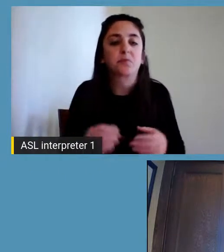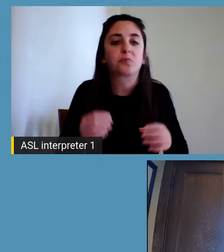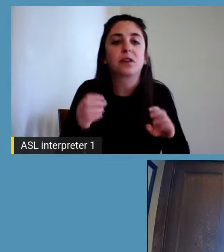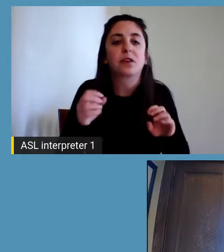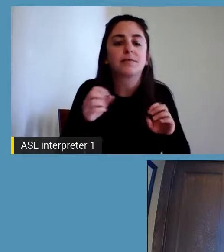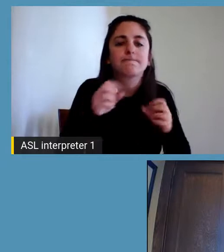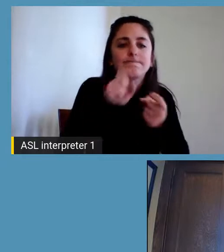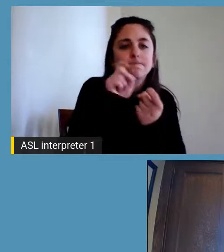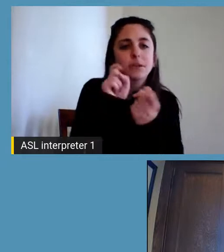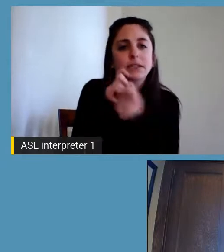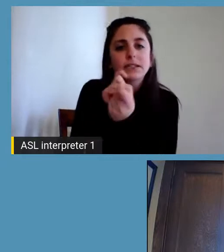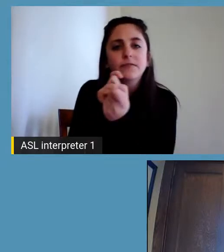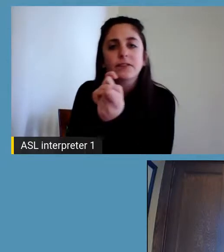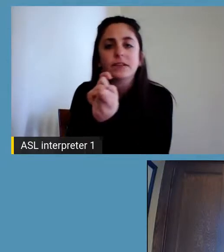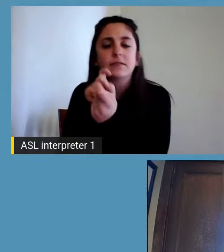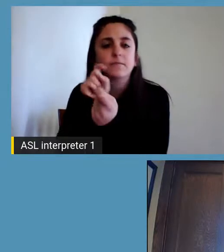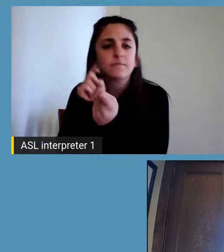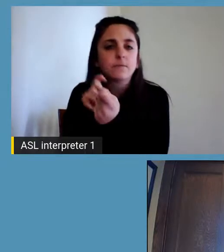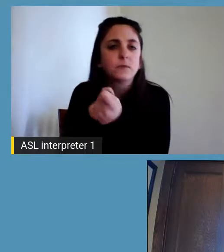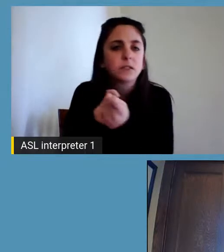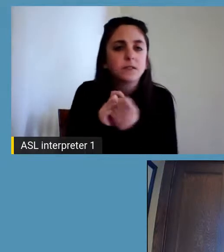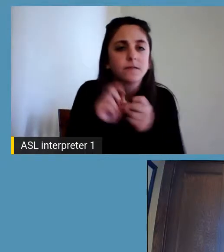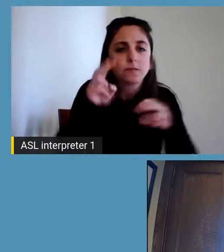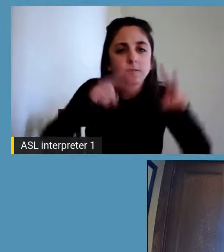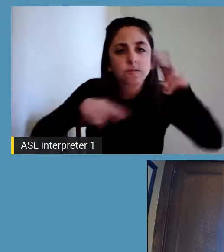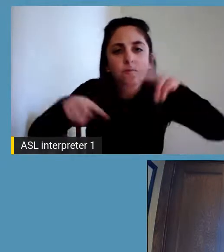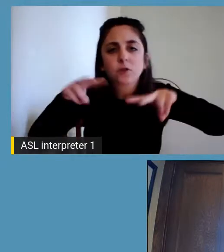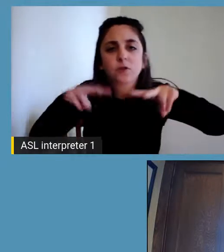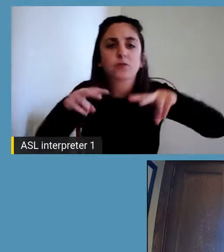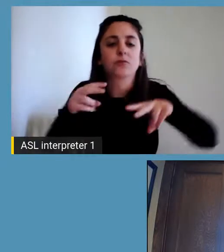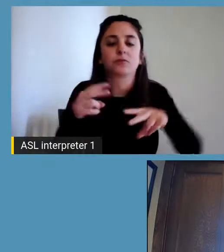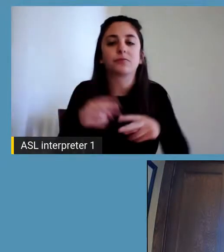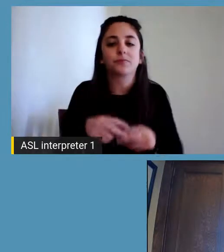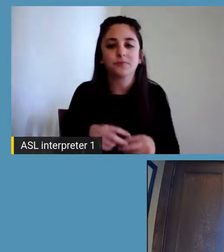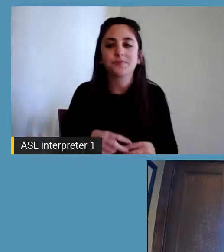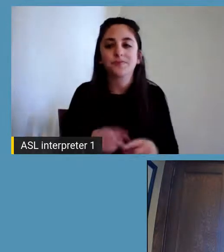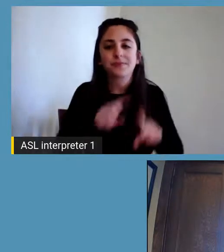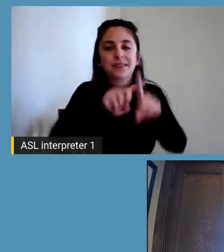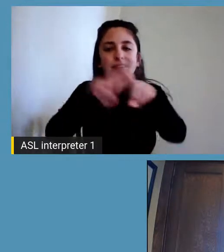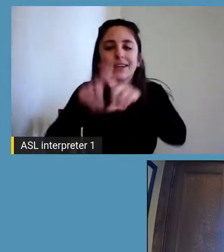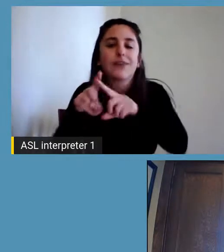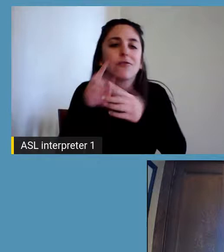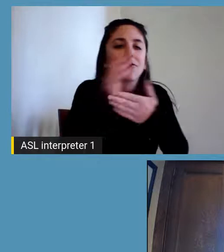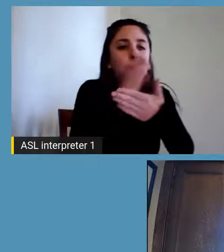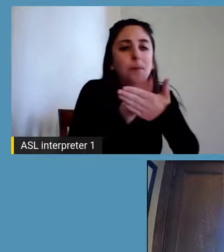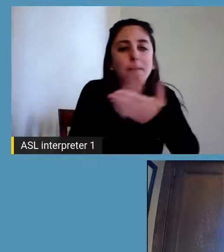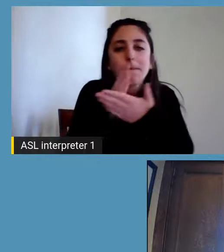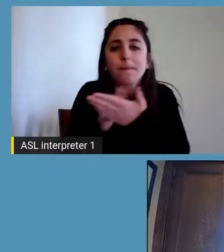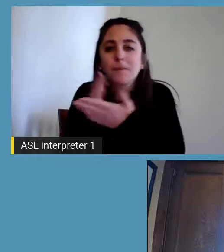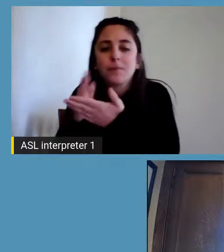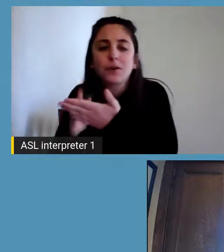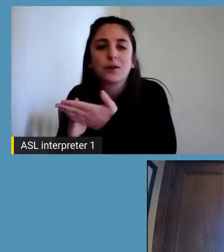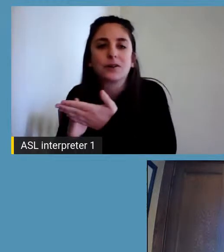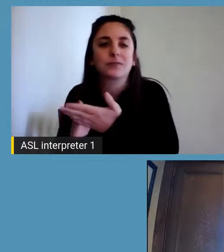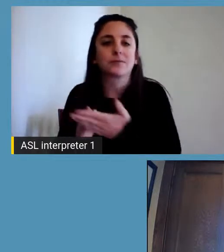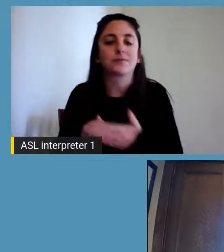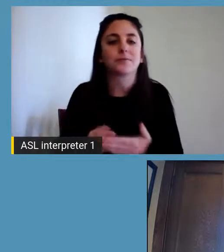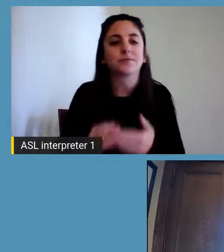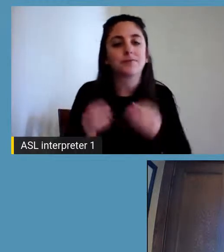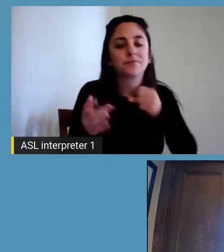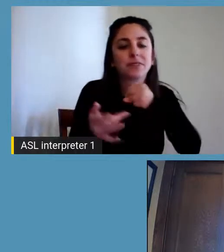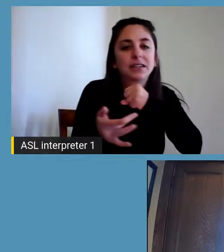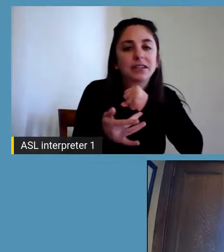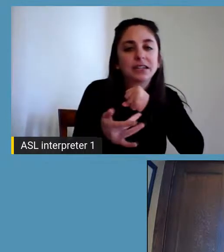skirt fabric. So it's really just a matter of observing it. And I've done reconstructions, digital